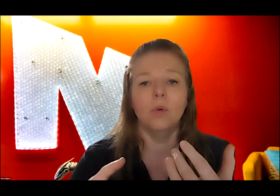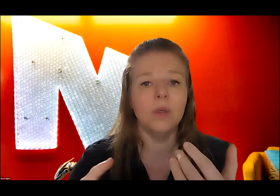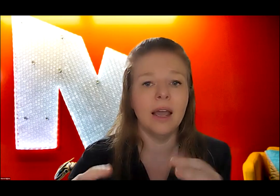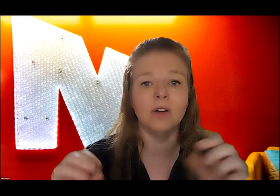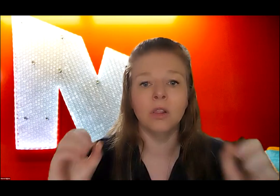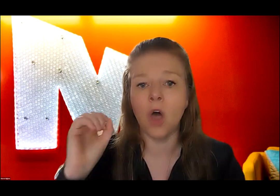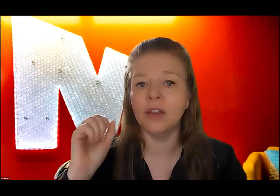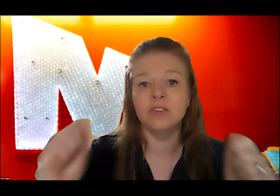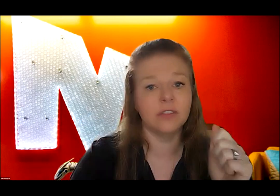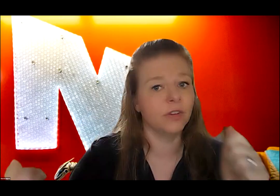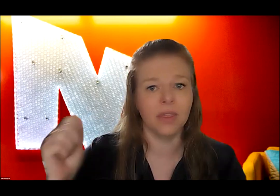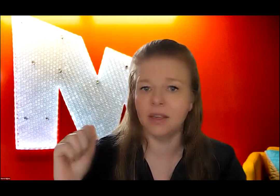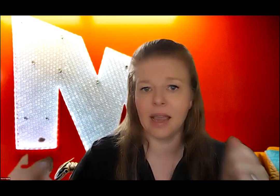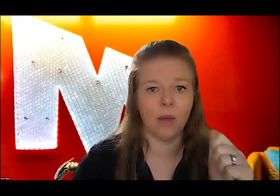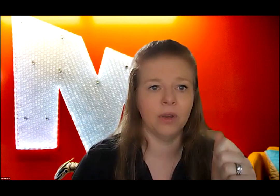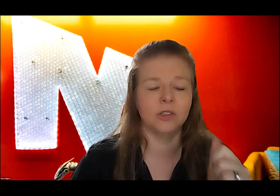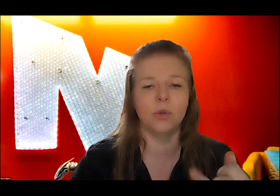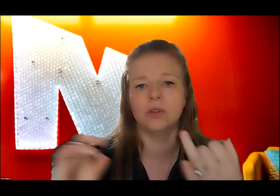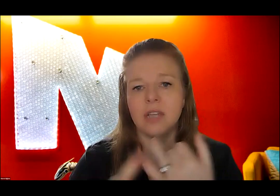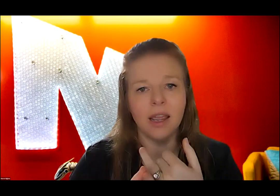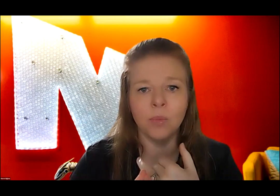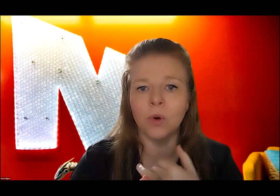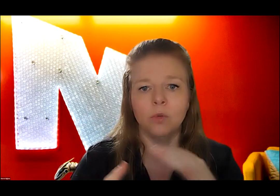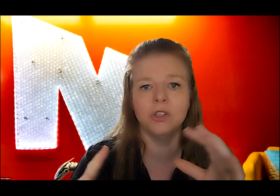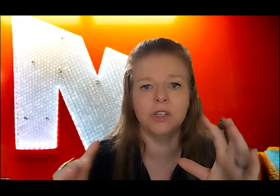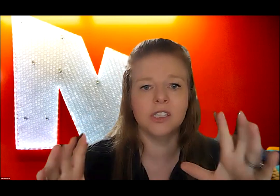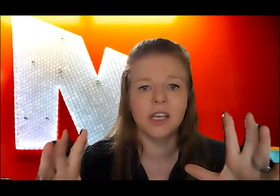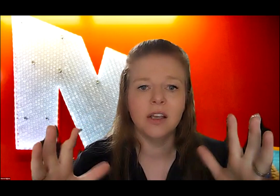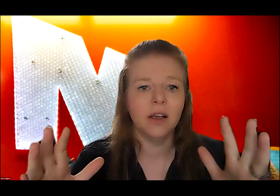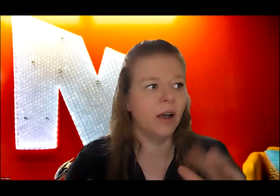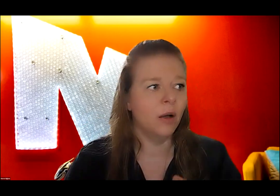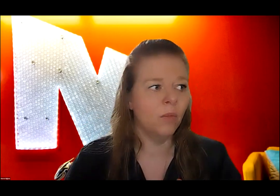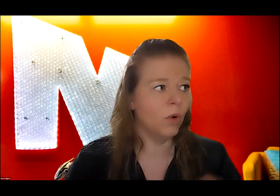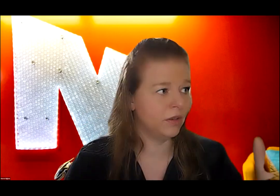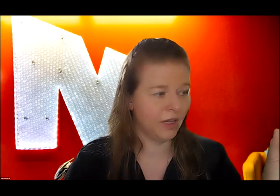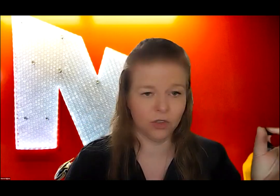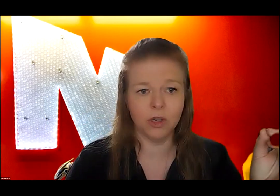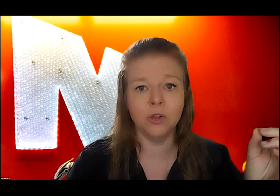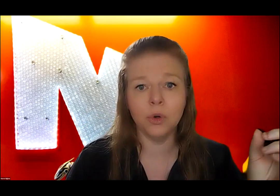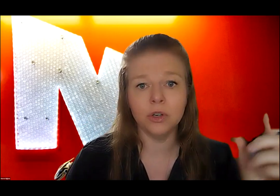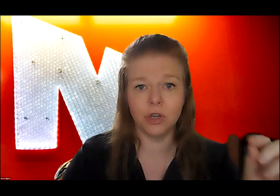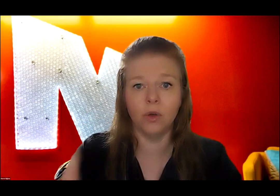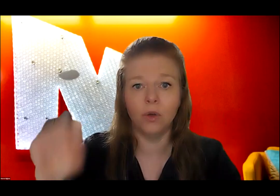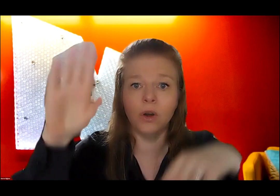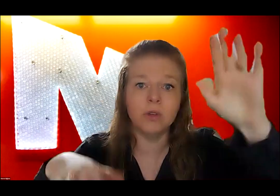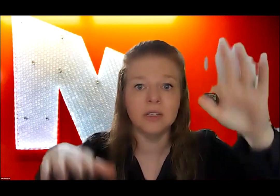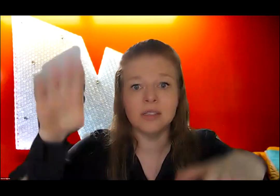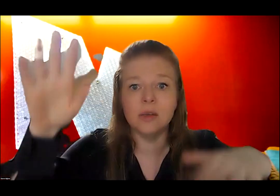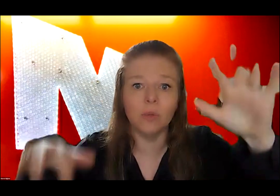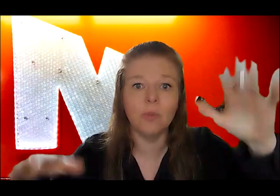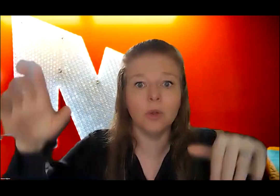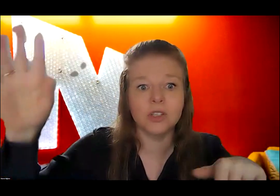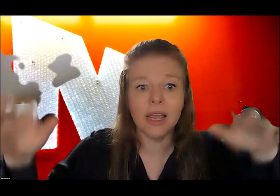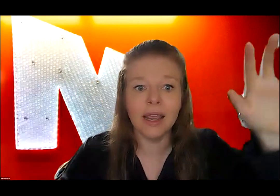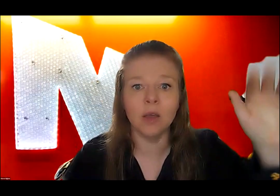we have a lot of different things happening. So there's tag board, which is, um, what that screen of Laura showed where you can